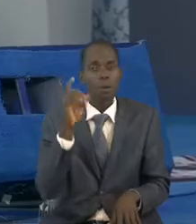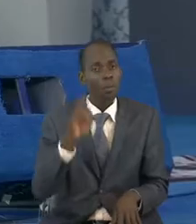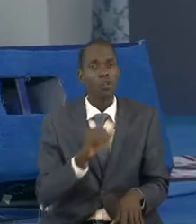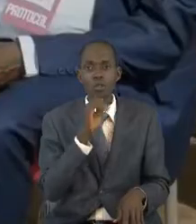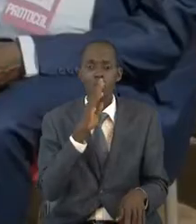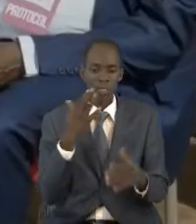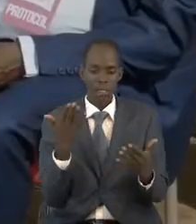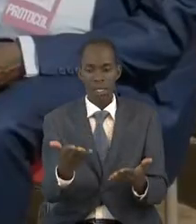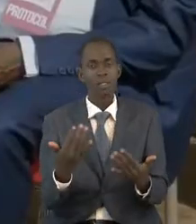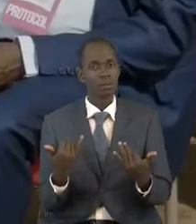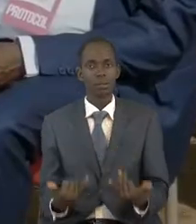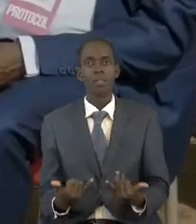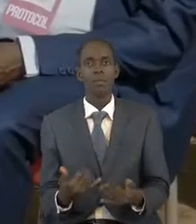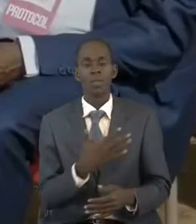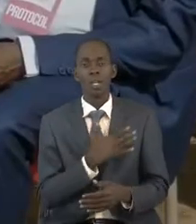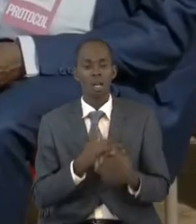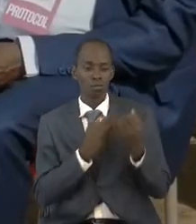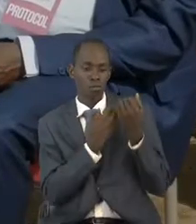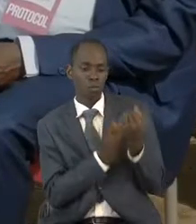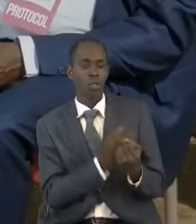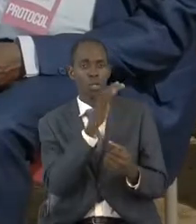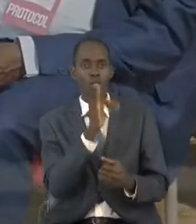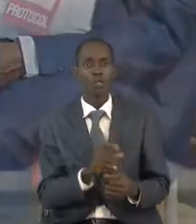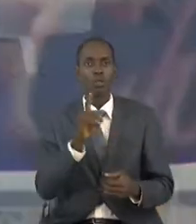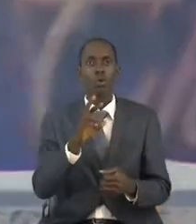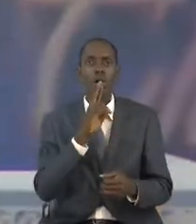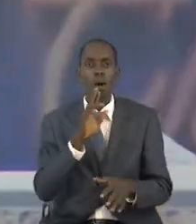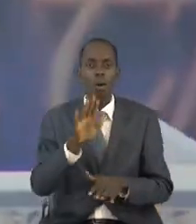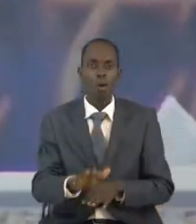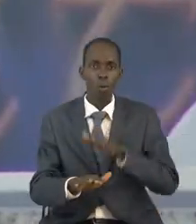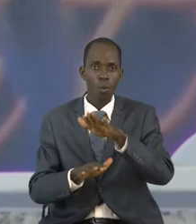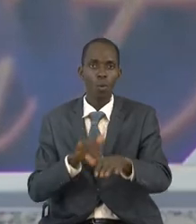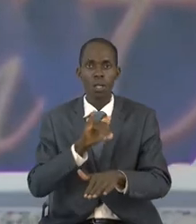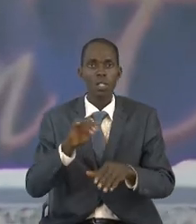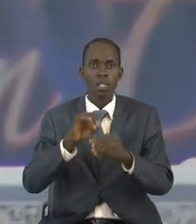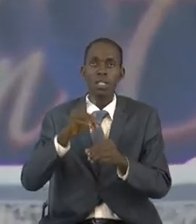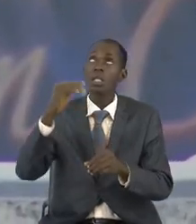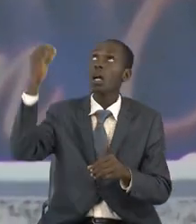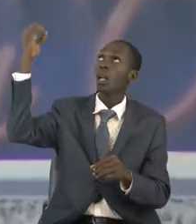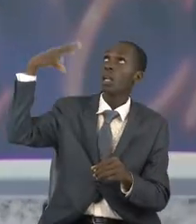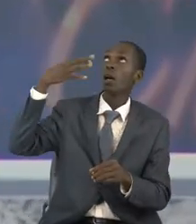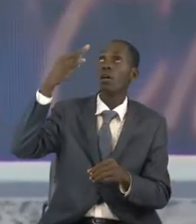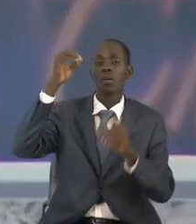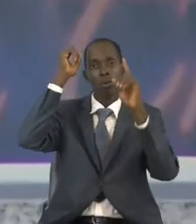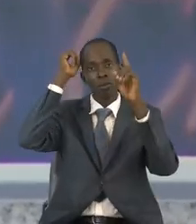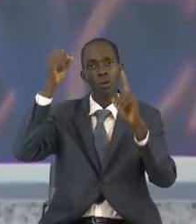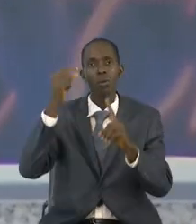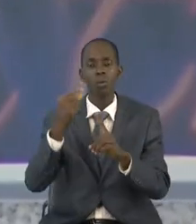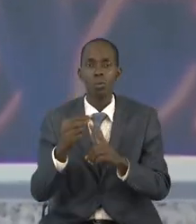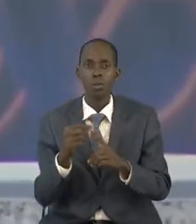today. And courageously you are walking in the light of his word. Number three